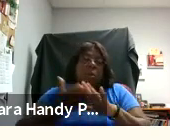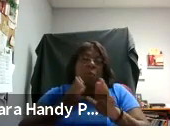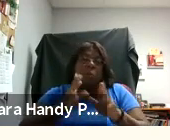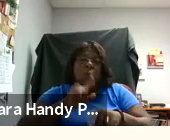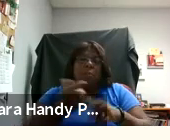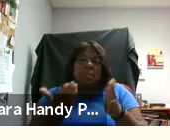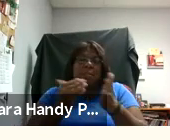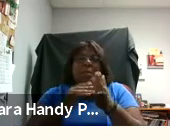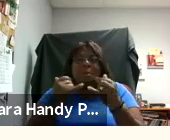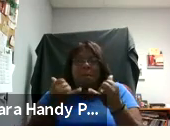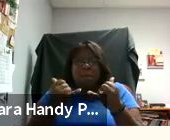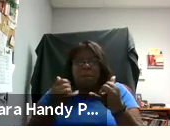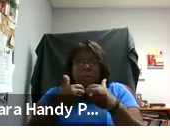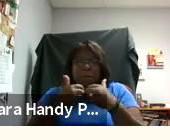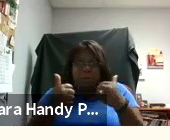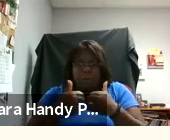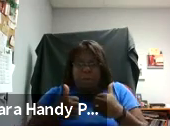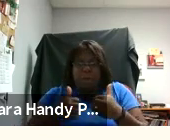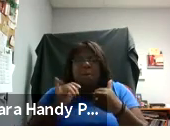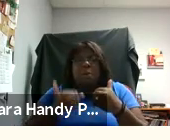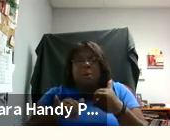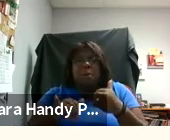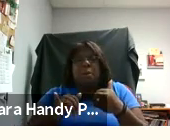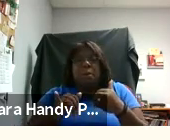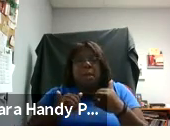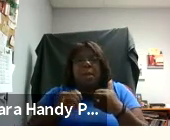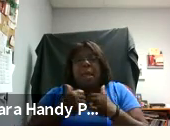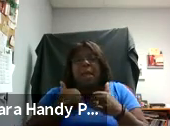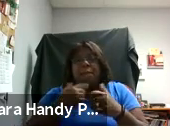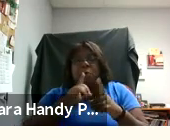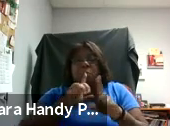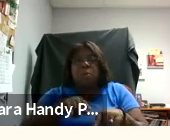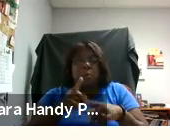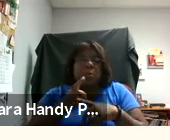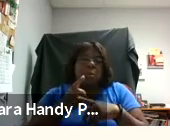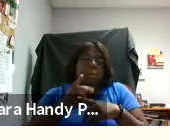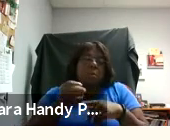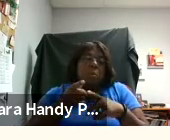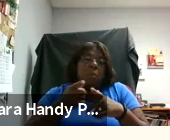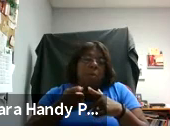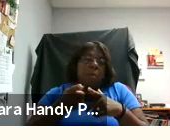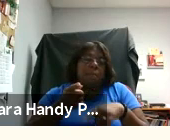that we've been able to separate them and have those reports run for me through